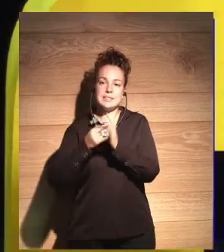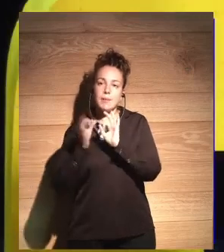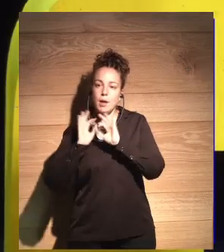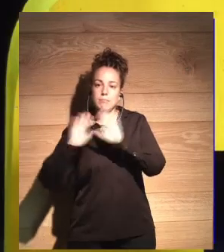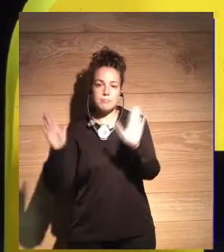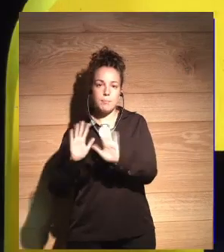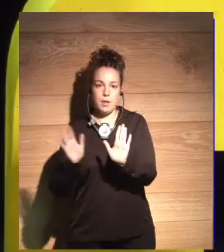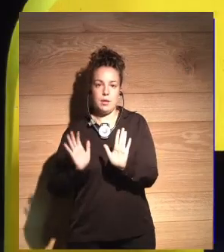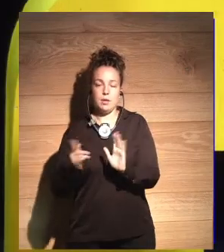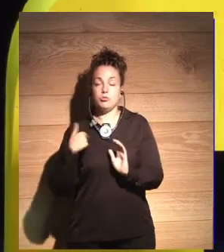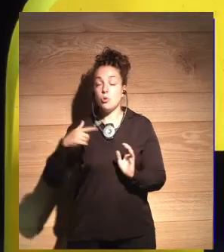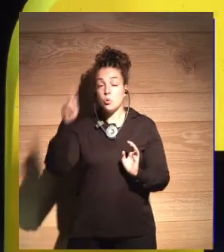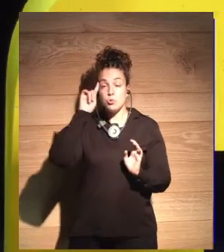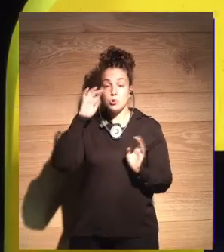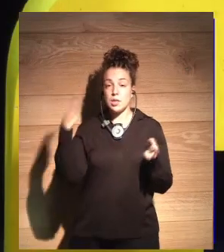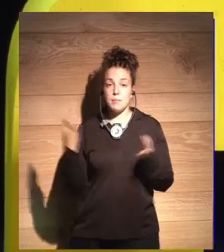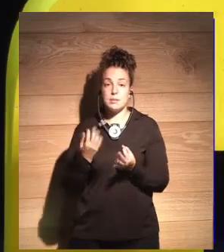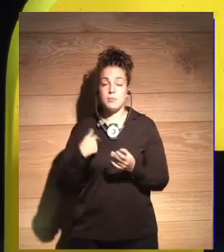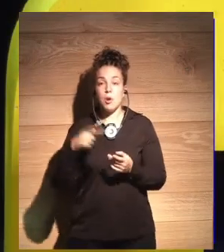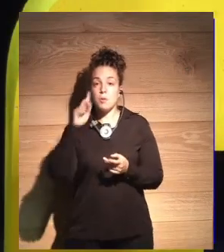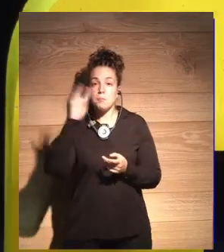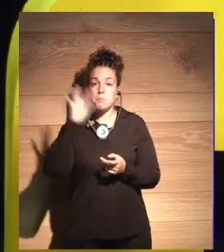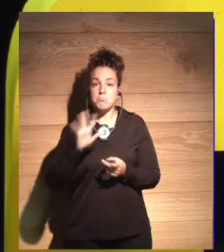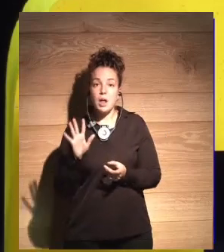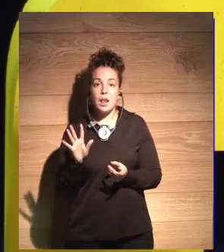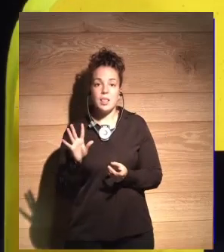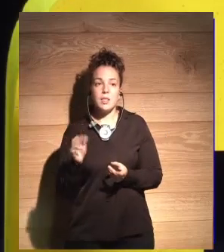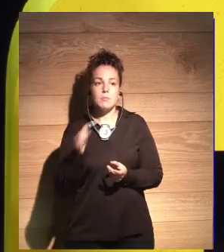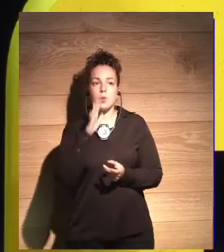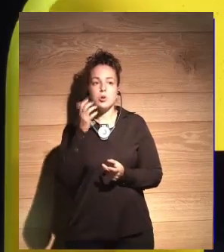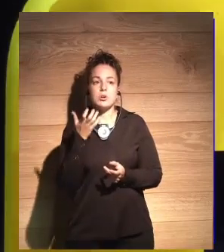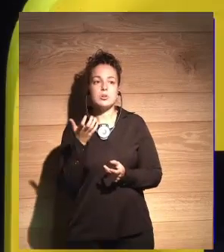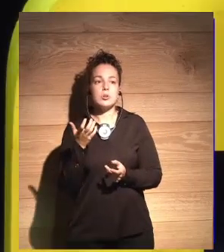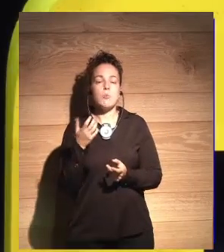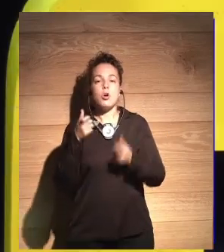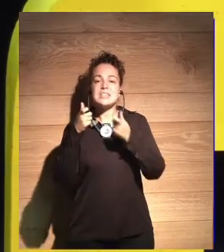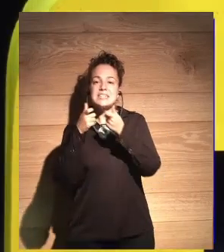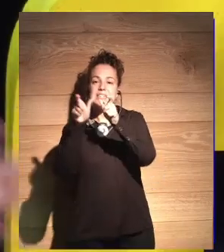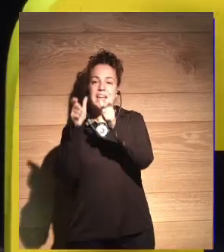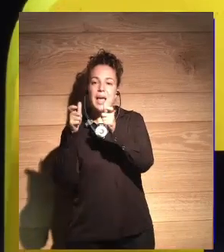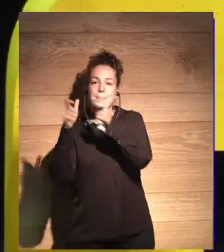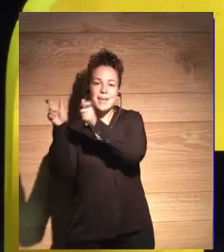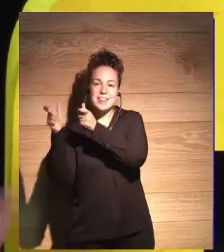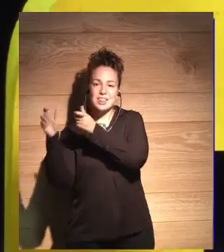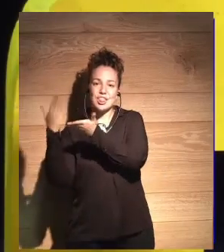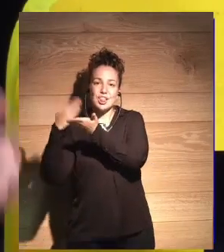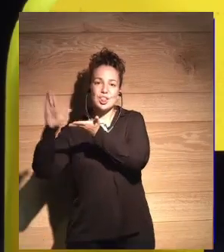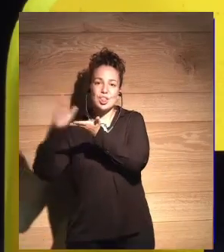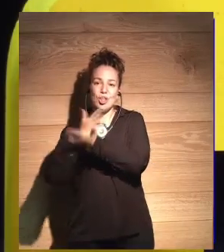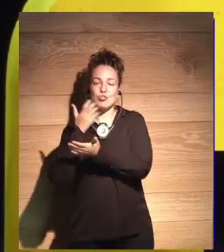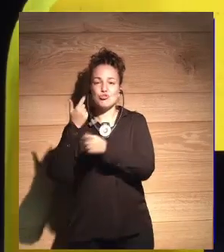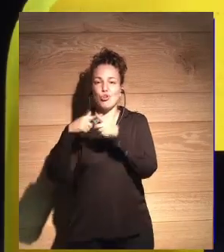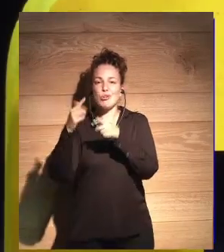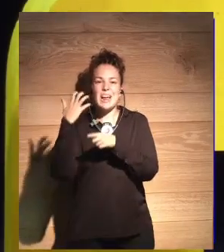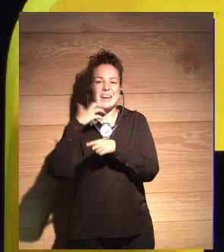happened, but there's this like weird segment where we got Kardashians. I blame them. I just blame everything on